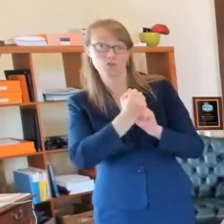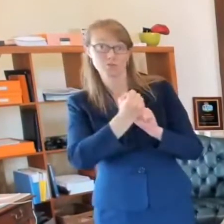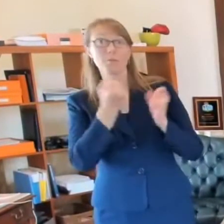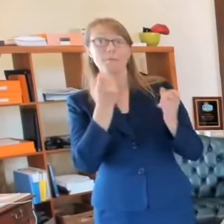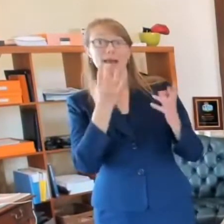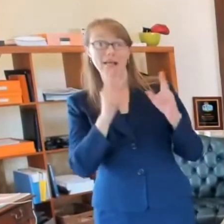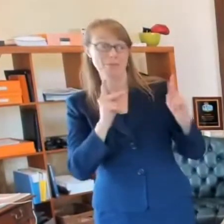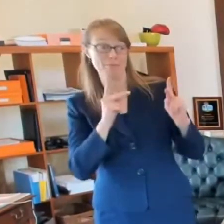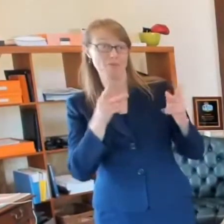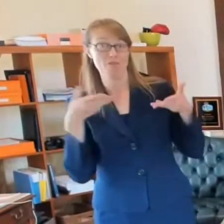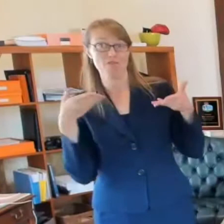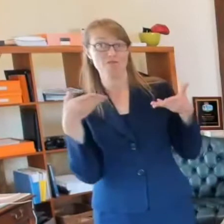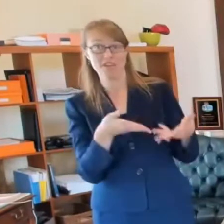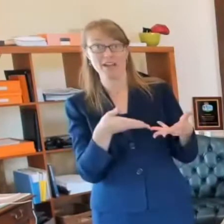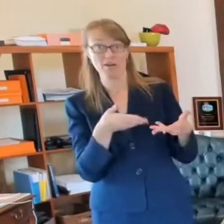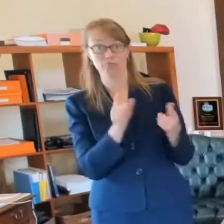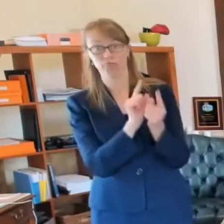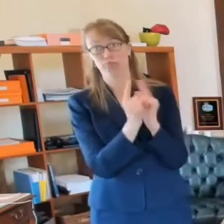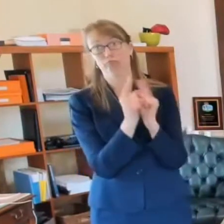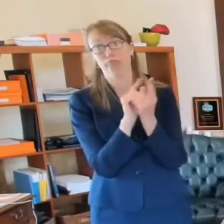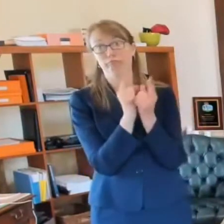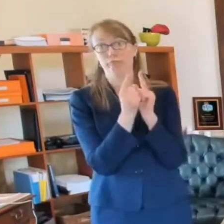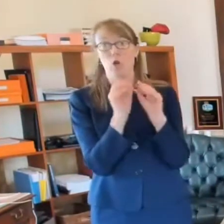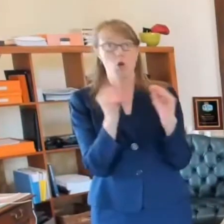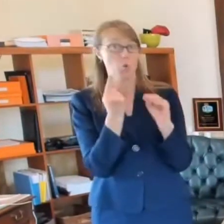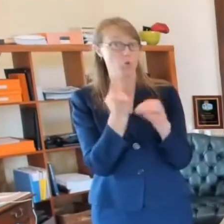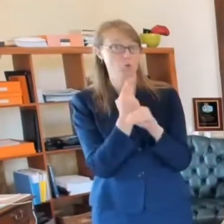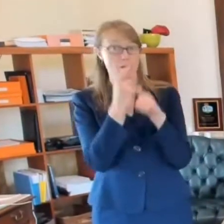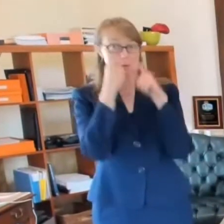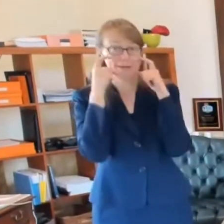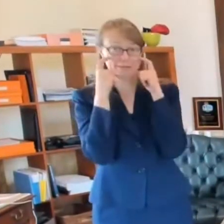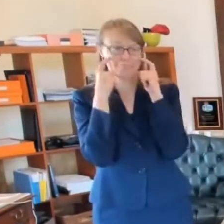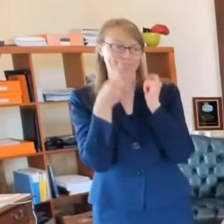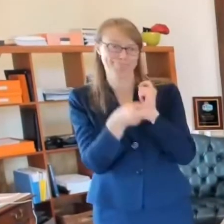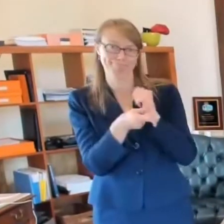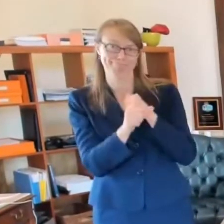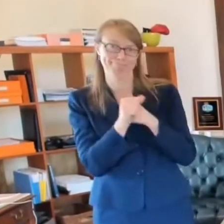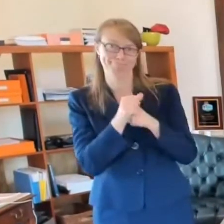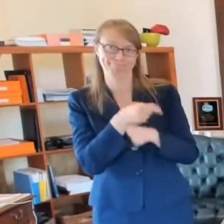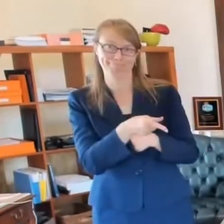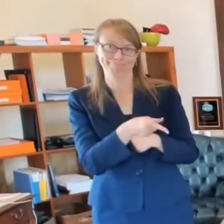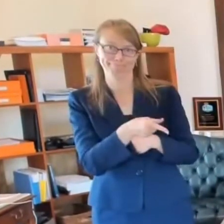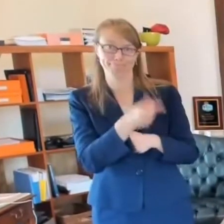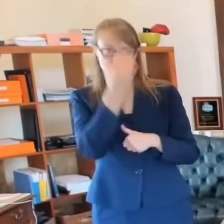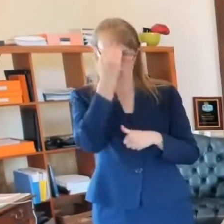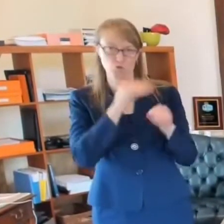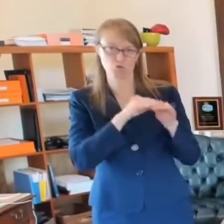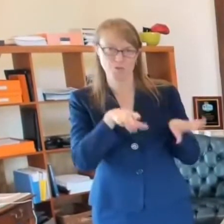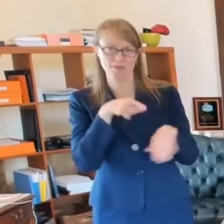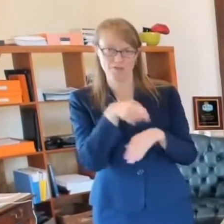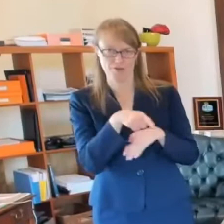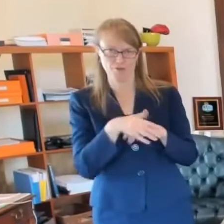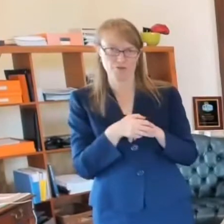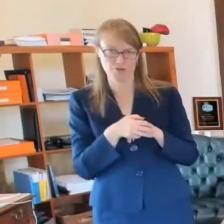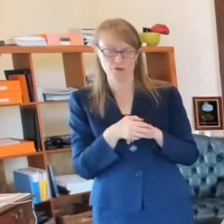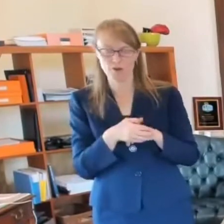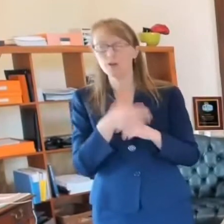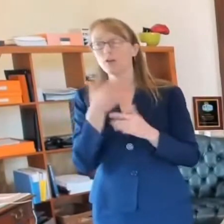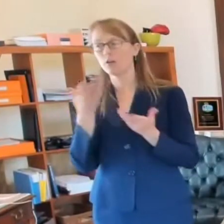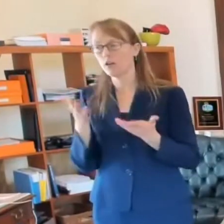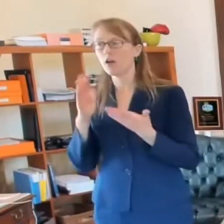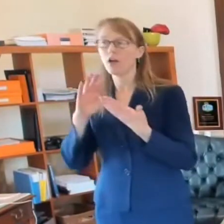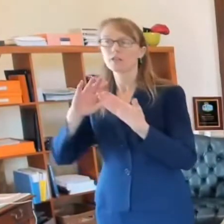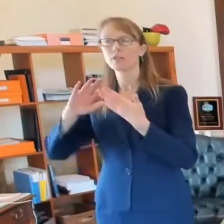people, nobody's socially distanced and nobody's wearing a mask. So we know that that is the case. There's also, of course, community